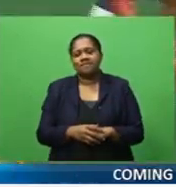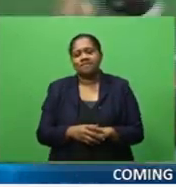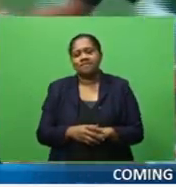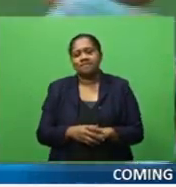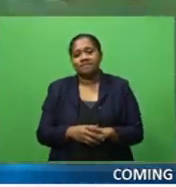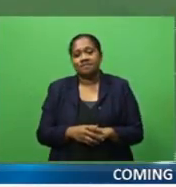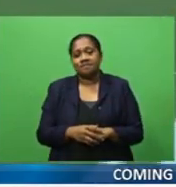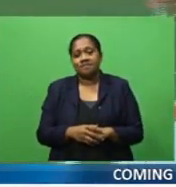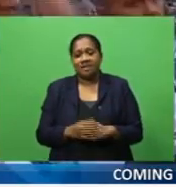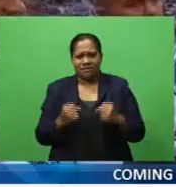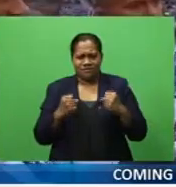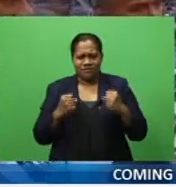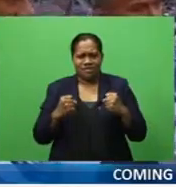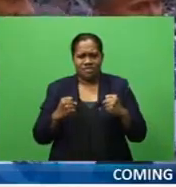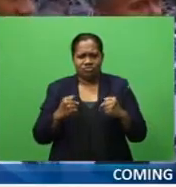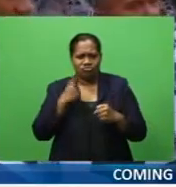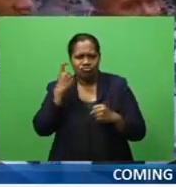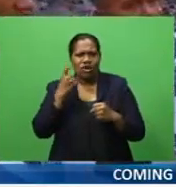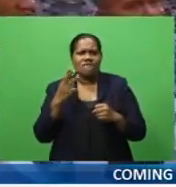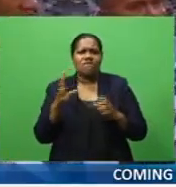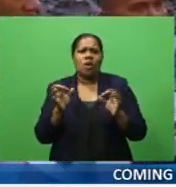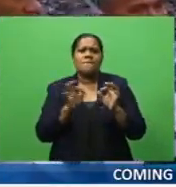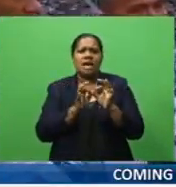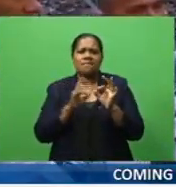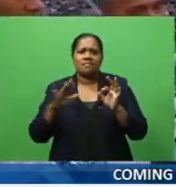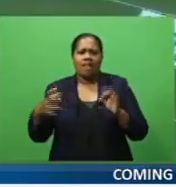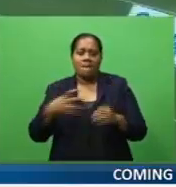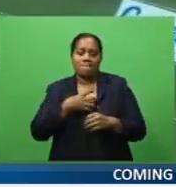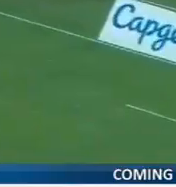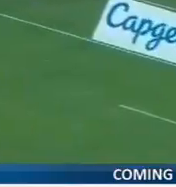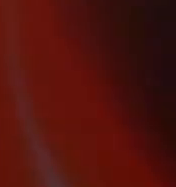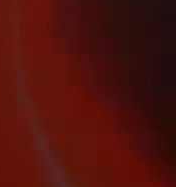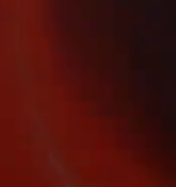And fitness a worry for Beba. This and more coming up.